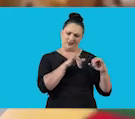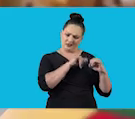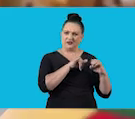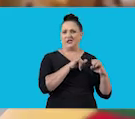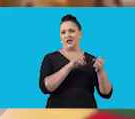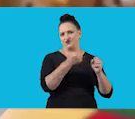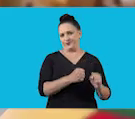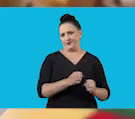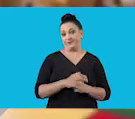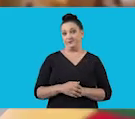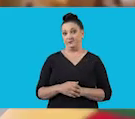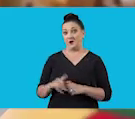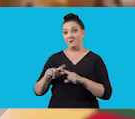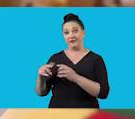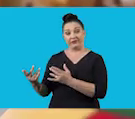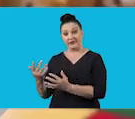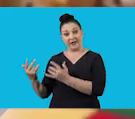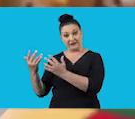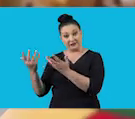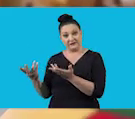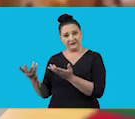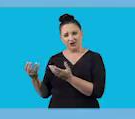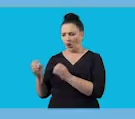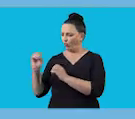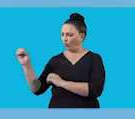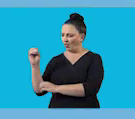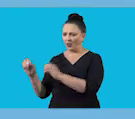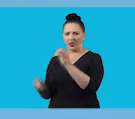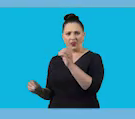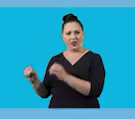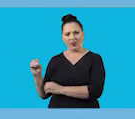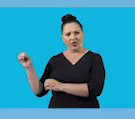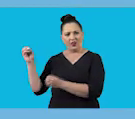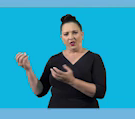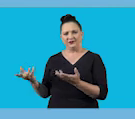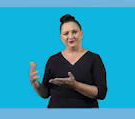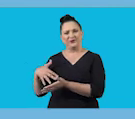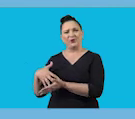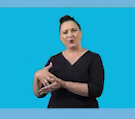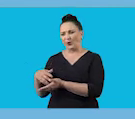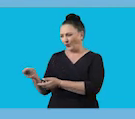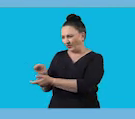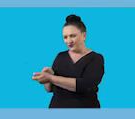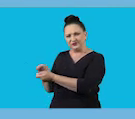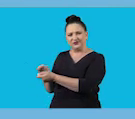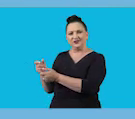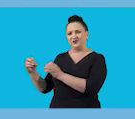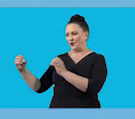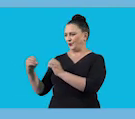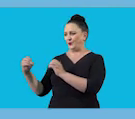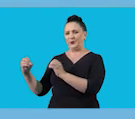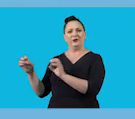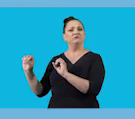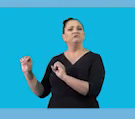shape. Whereas gases, on the other hand, they are loosely packed with very weak attractive forces.